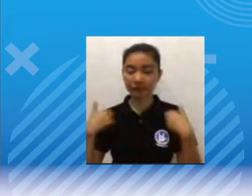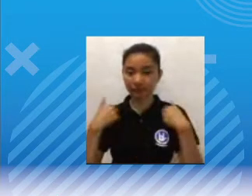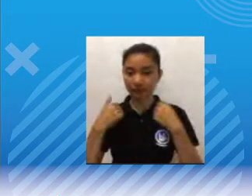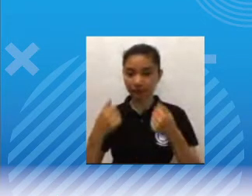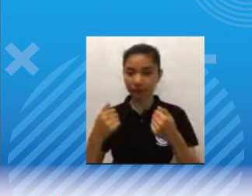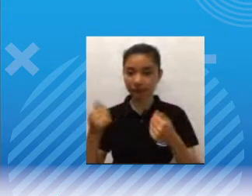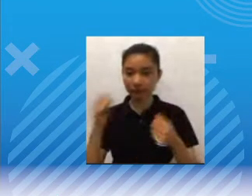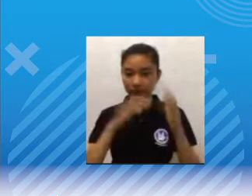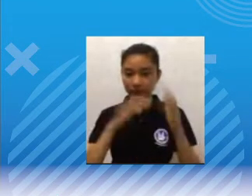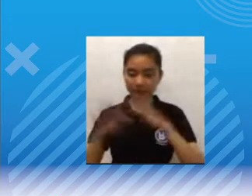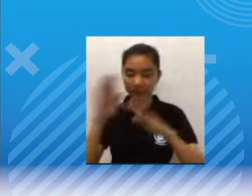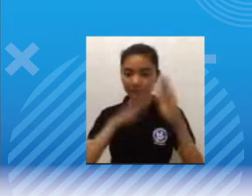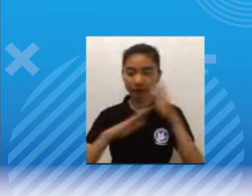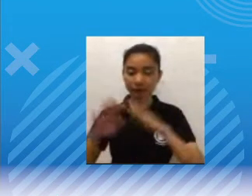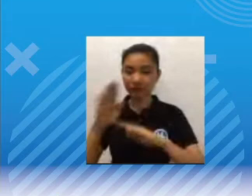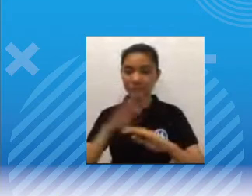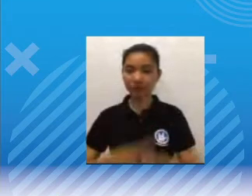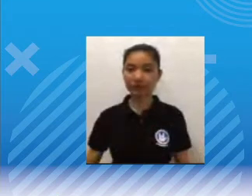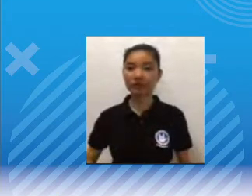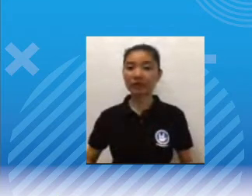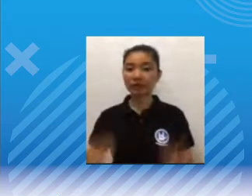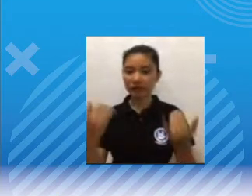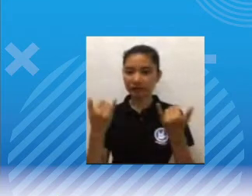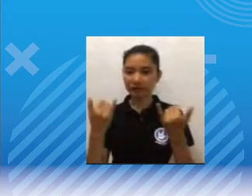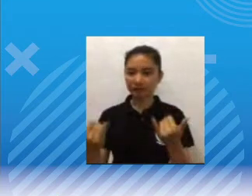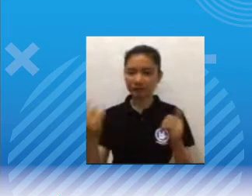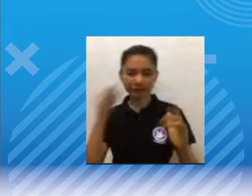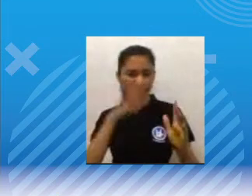us examine the global context of